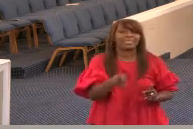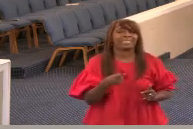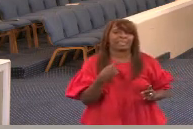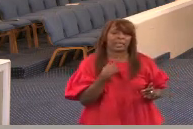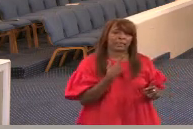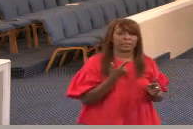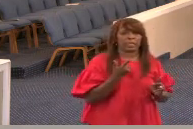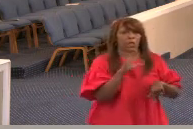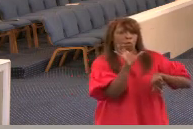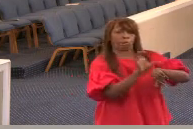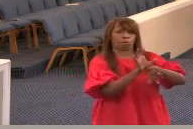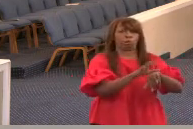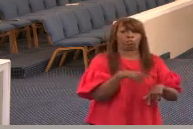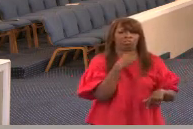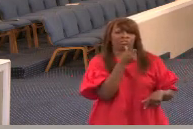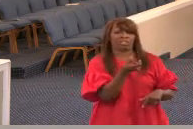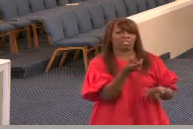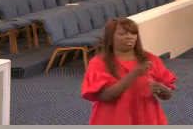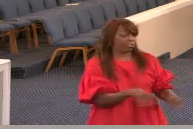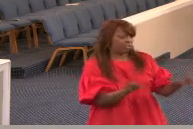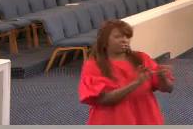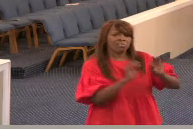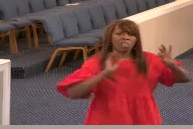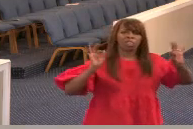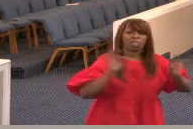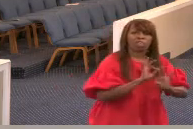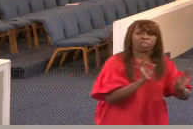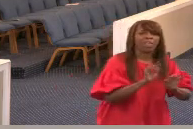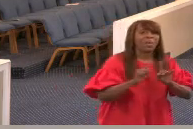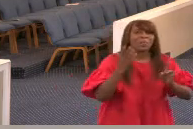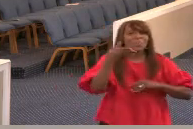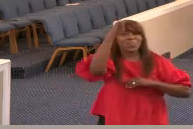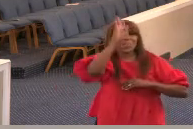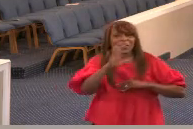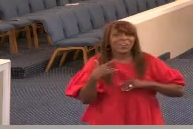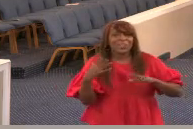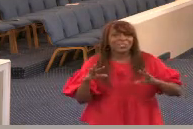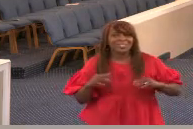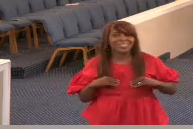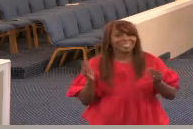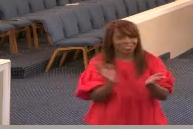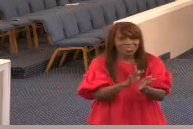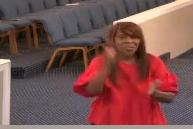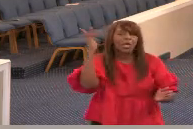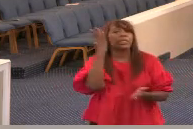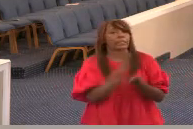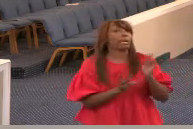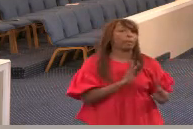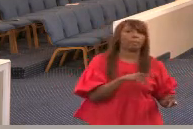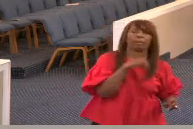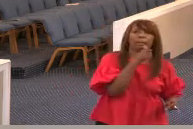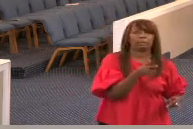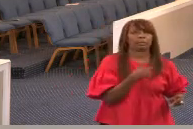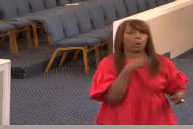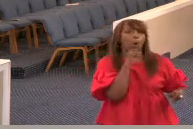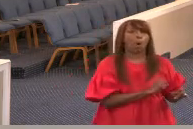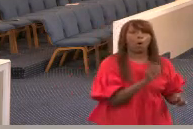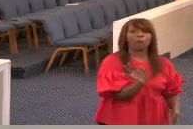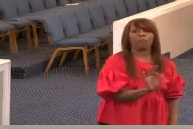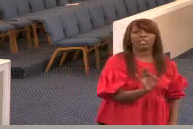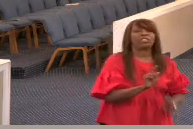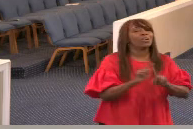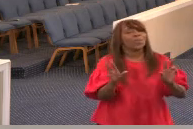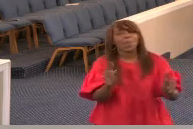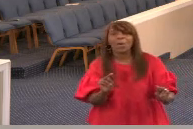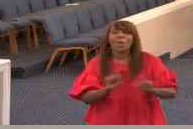ship, the church is obsolete, but I came by to tell you, God still gets the glory. I know they say it's outdated, but I came by to tell